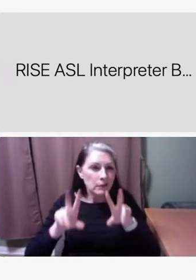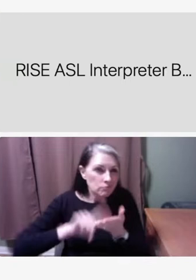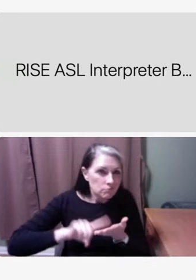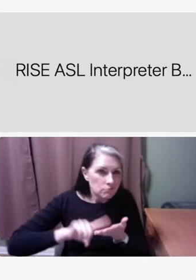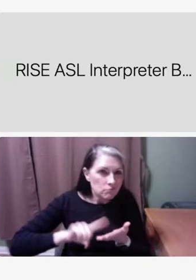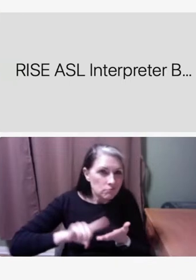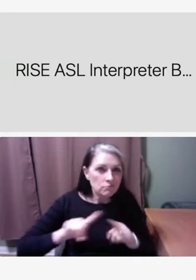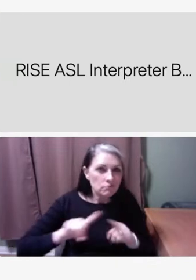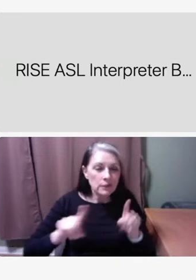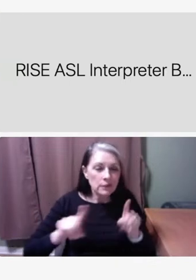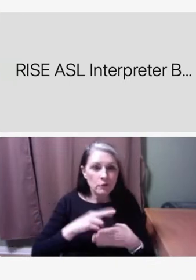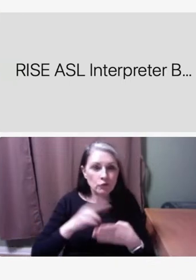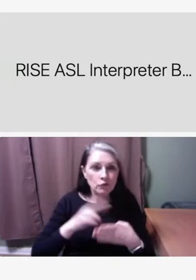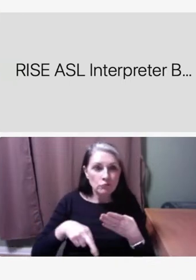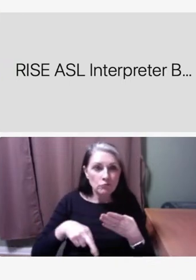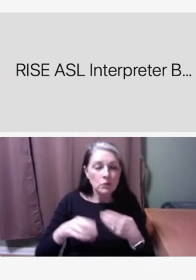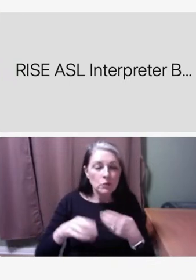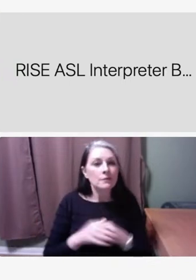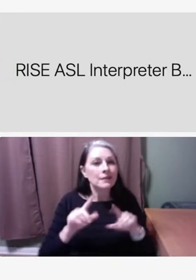the students as well.